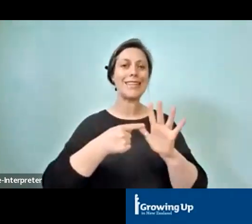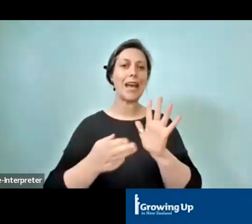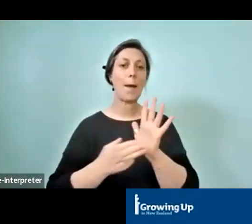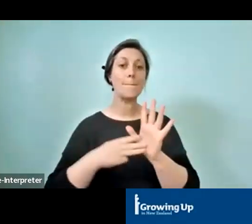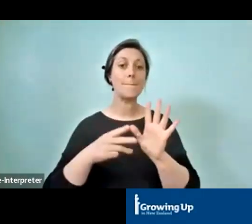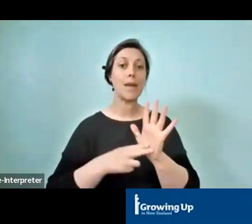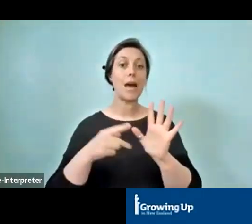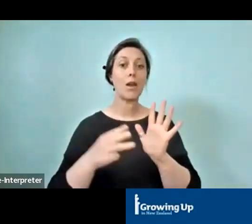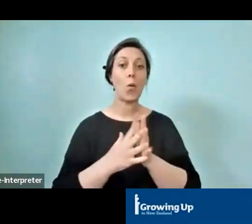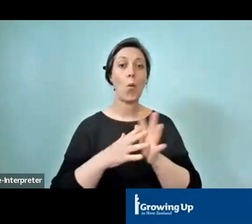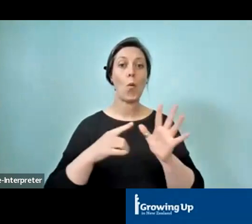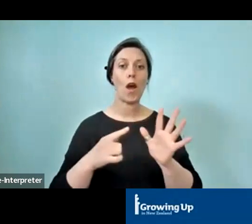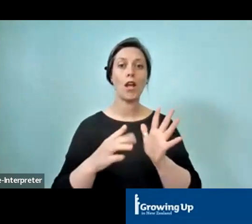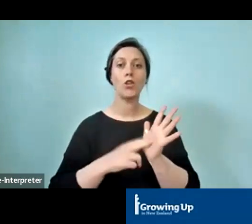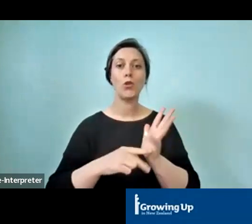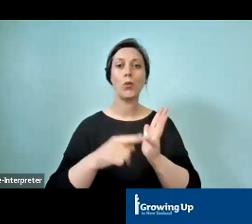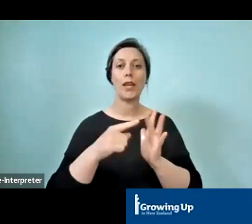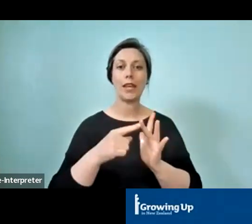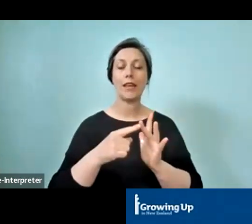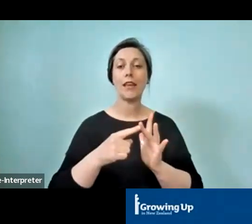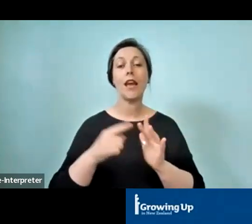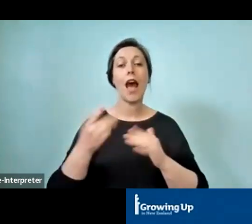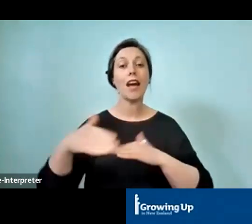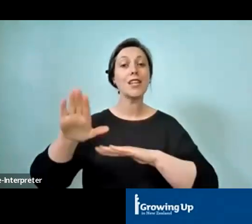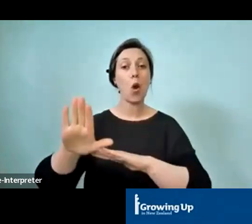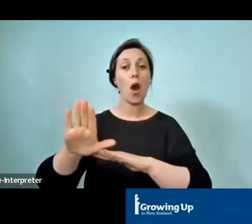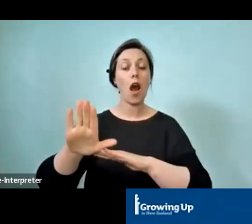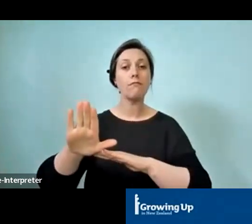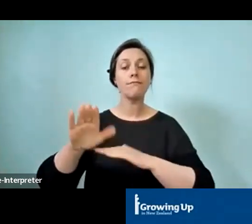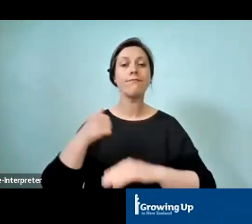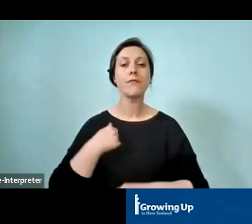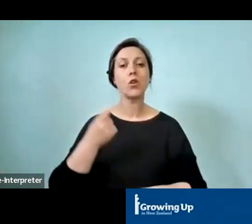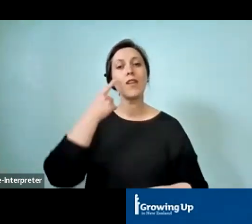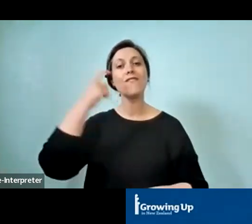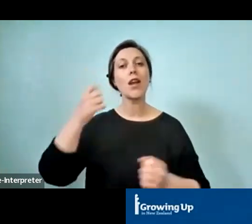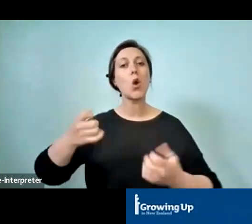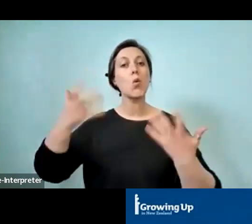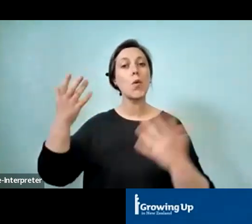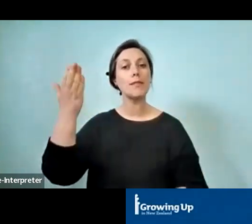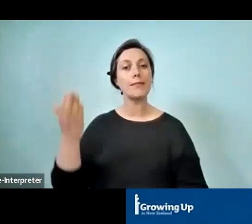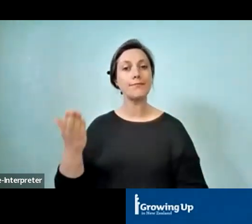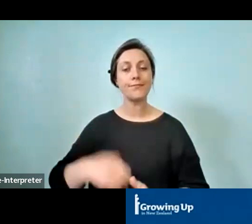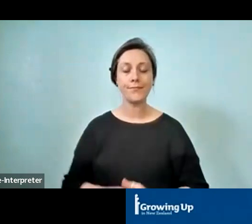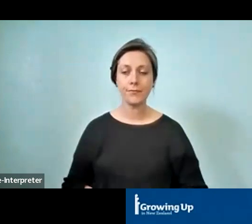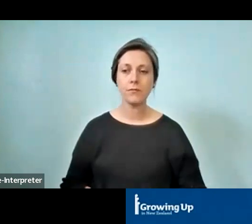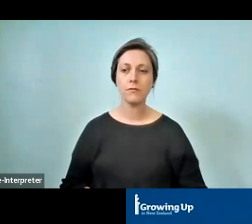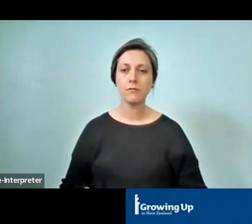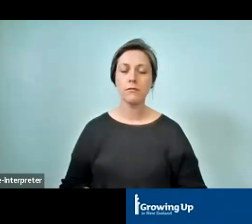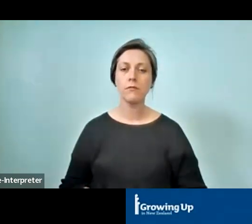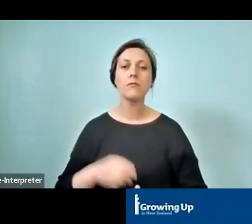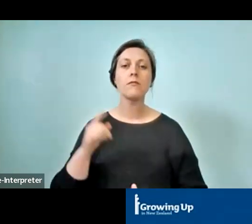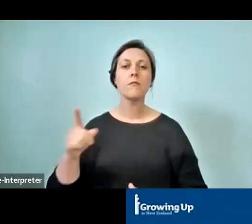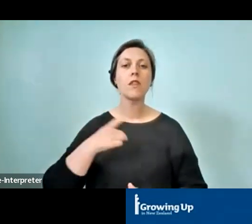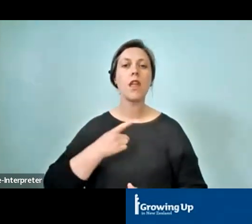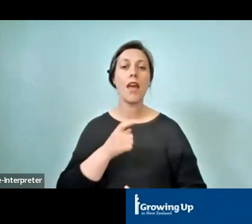Aotearoa, Long-Term Pathway to Mental Wellbeing, and you can find that on our website. And that's basically taking forward the recommendations of